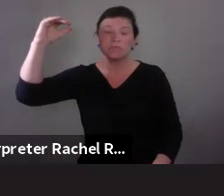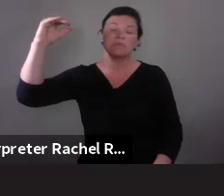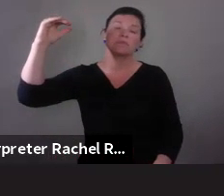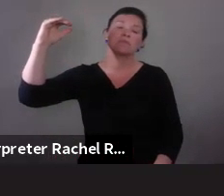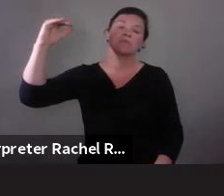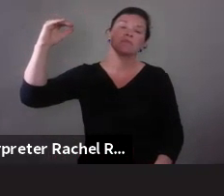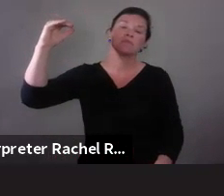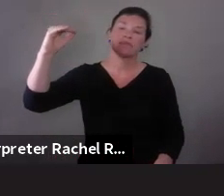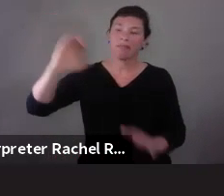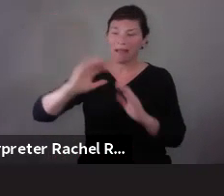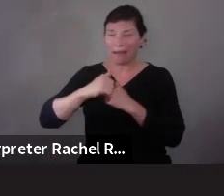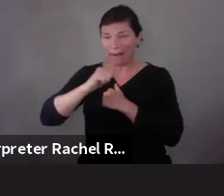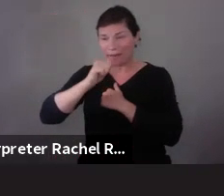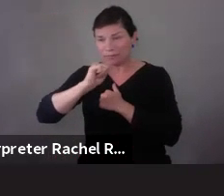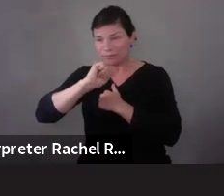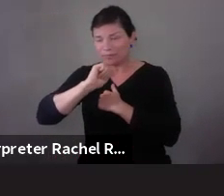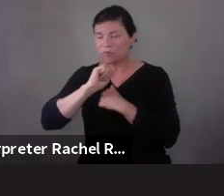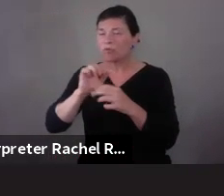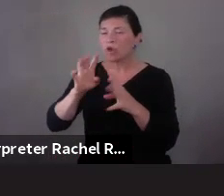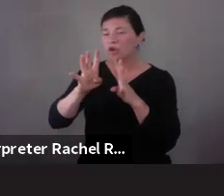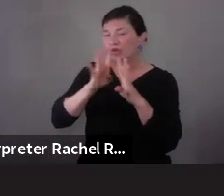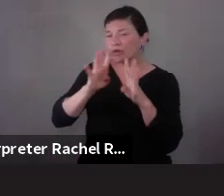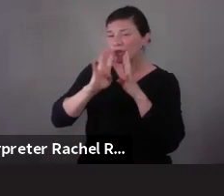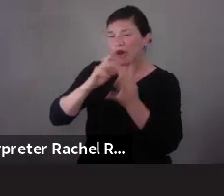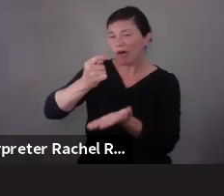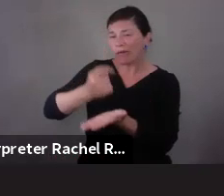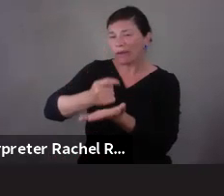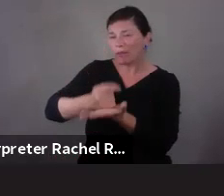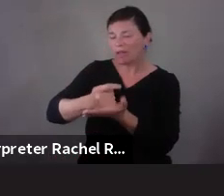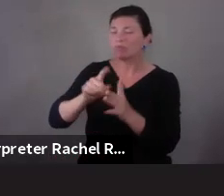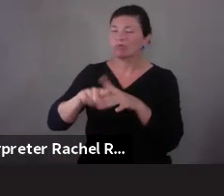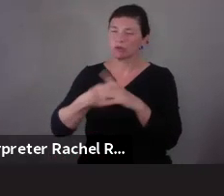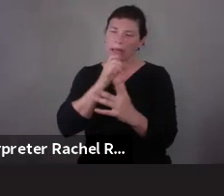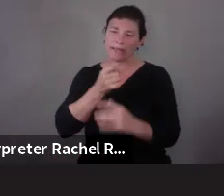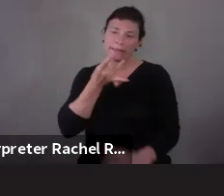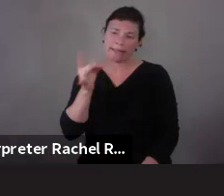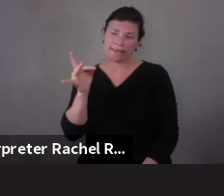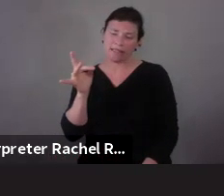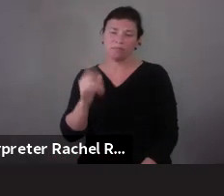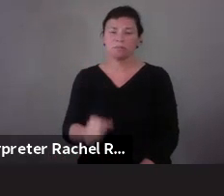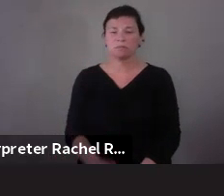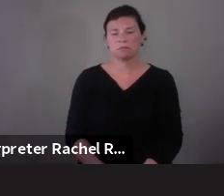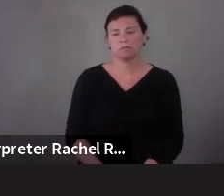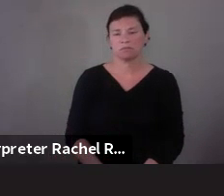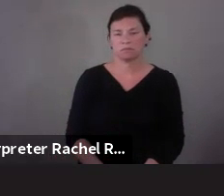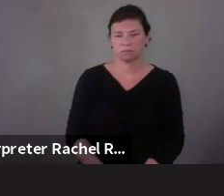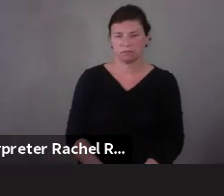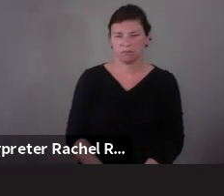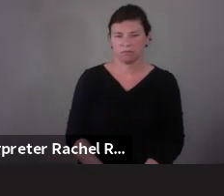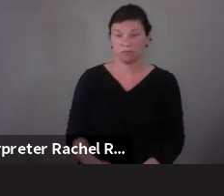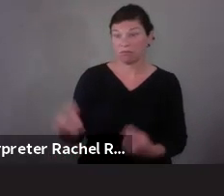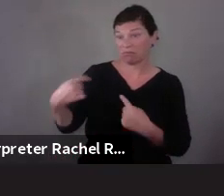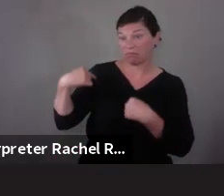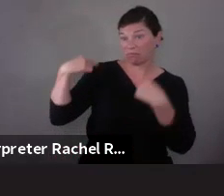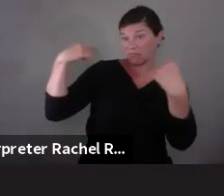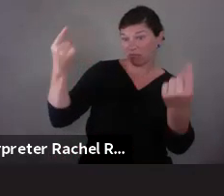also the talk therapy I got from therapy starting at 18 years old. I have over 20 years of once a week